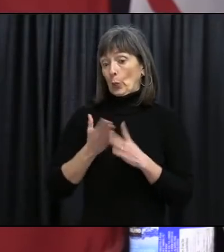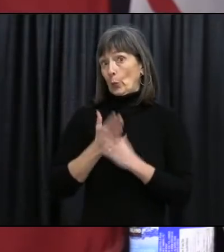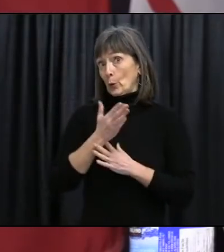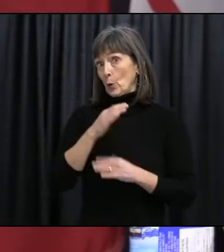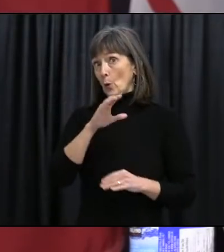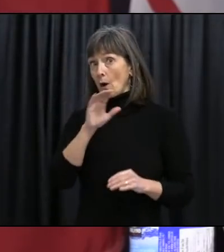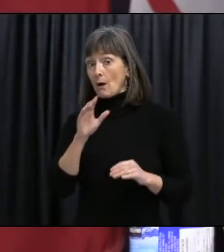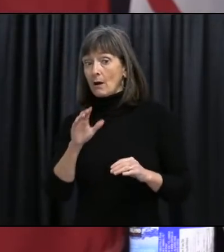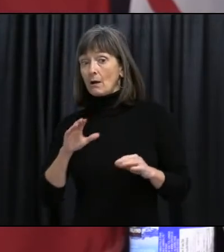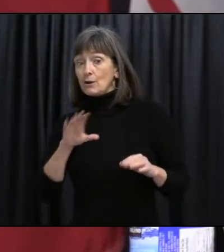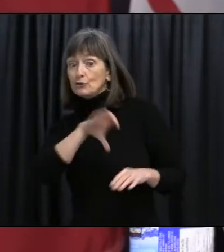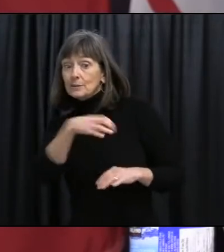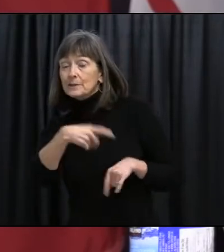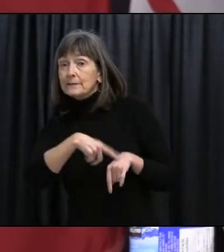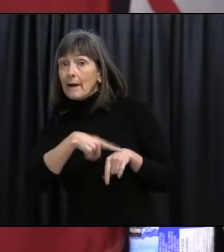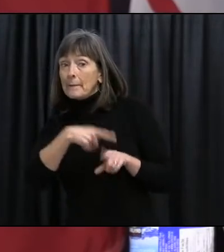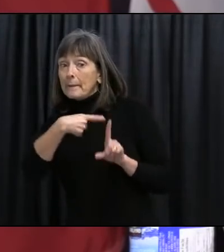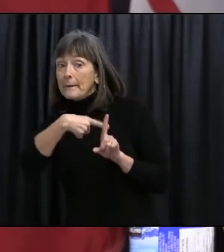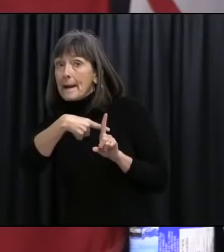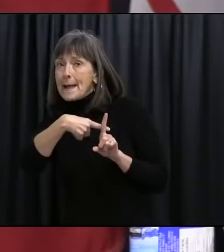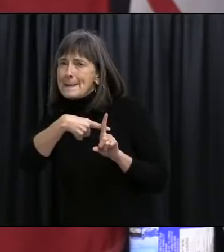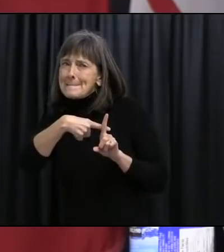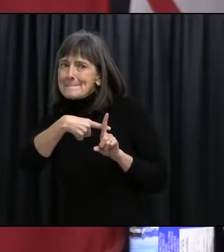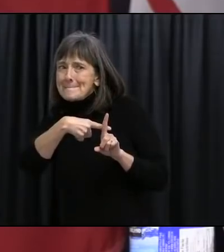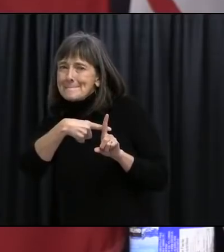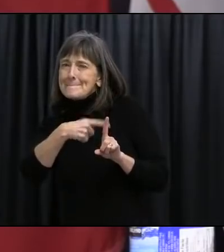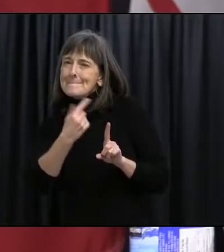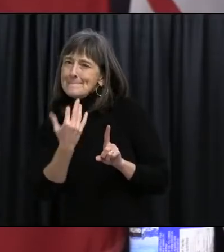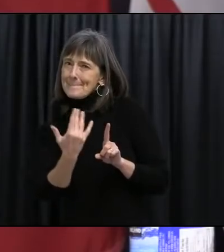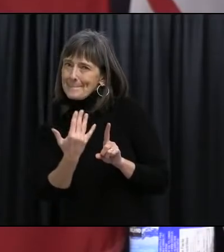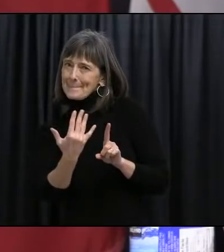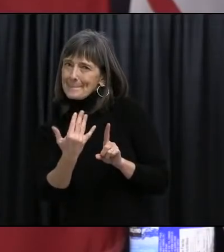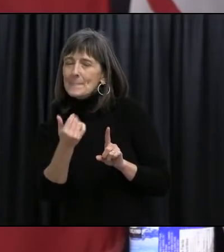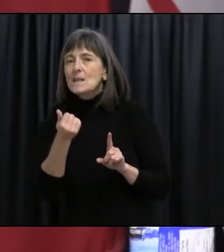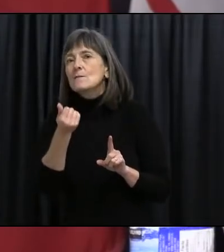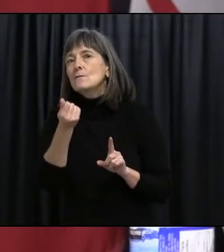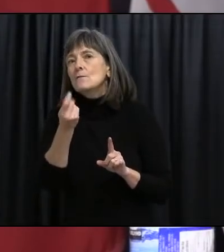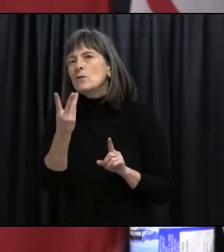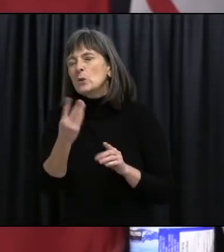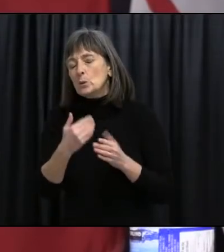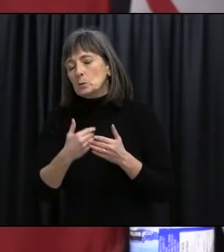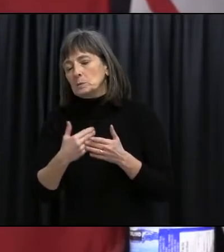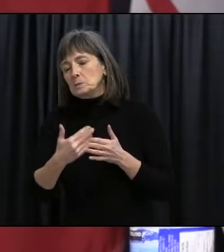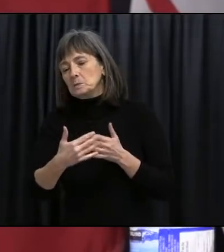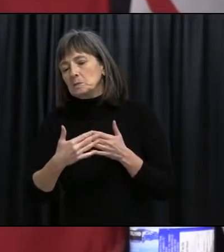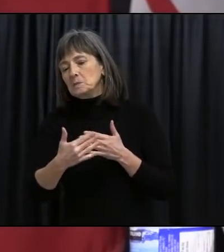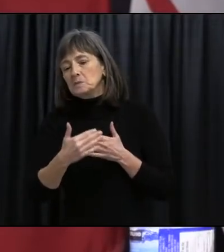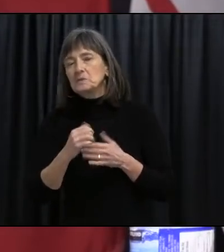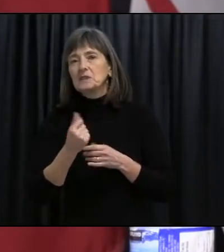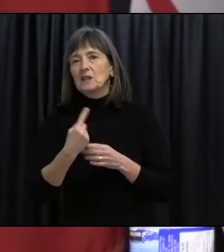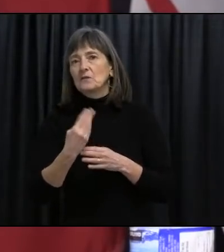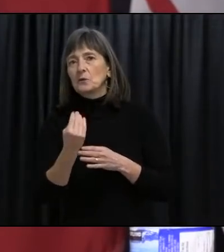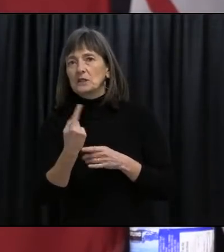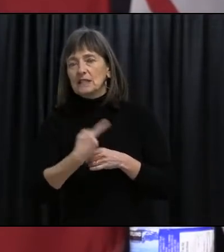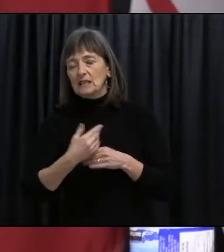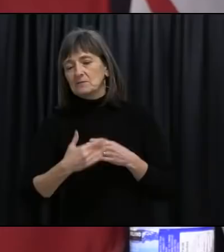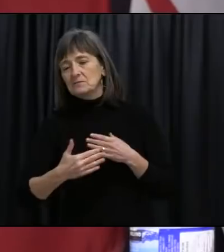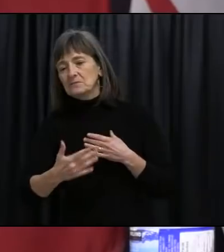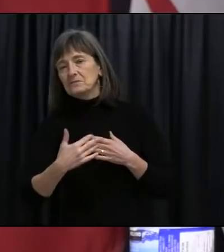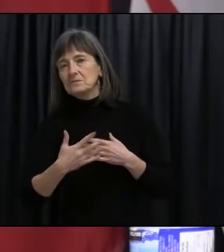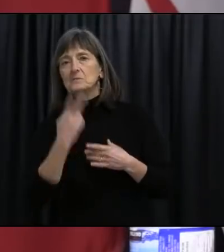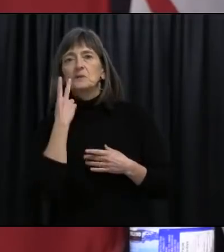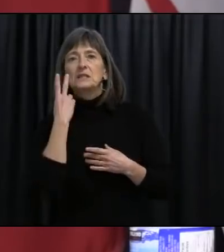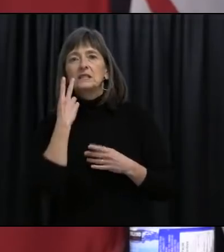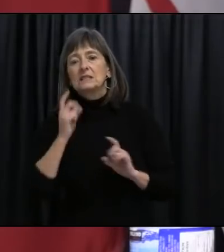holiday period is, however, unclear yet and will come over the next 10 to 14 days. Our